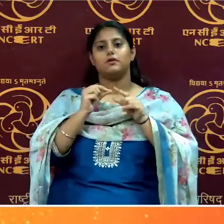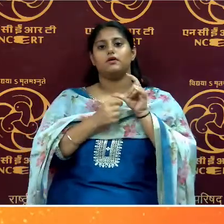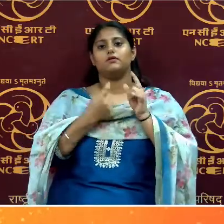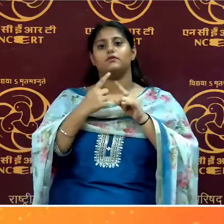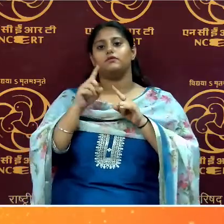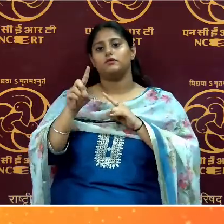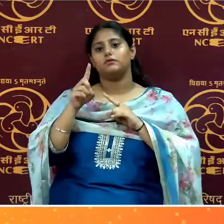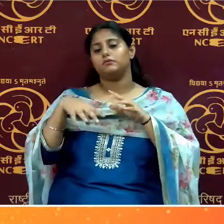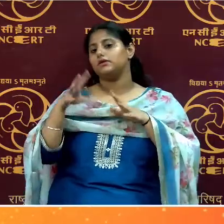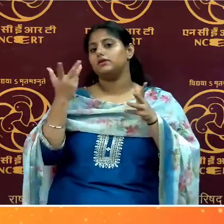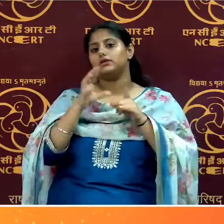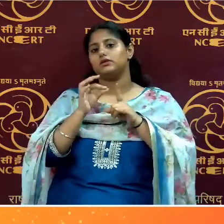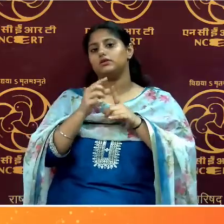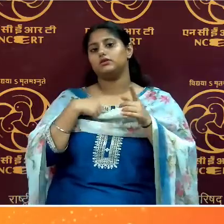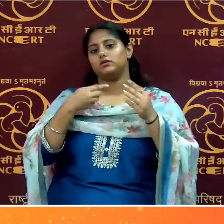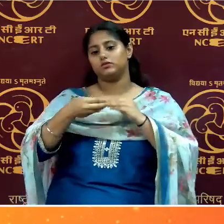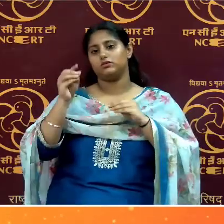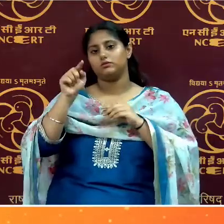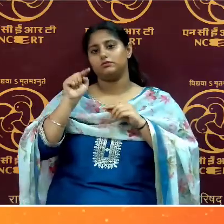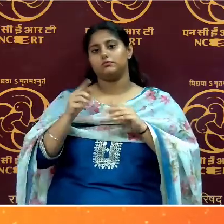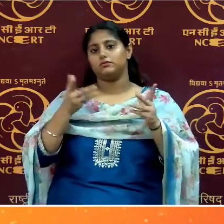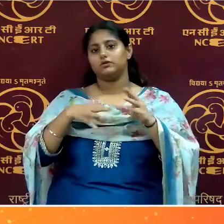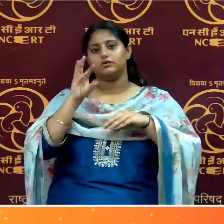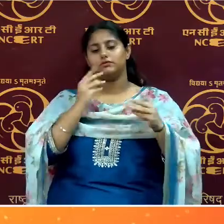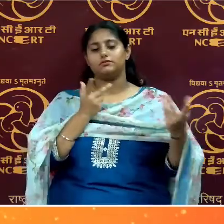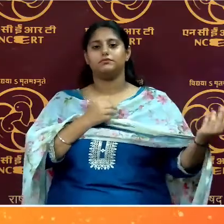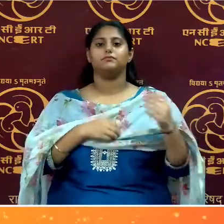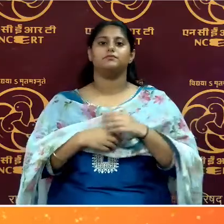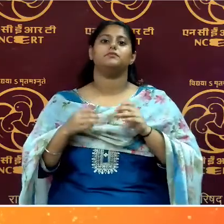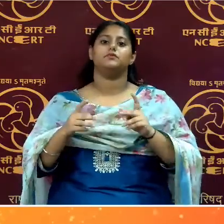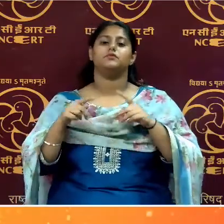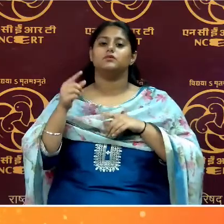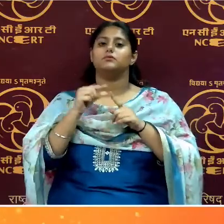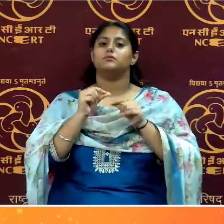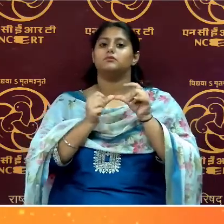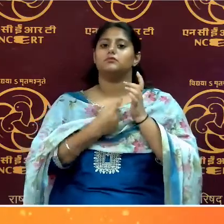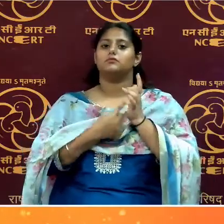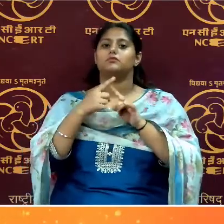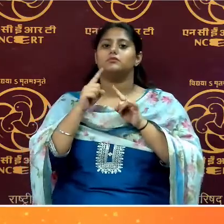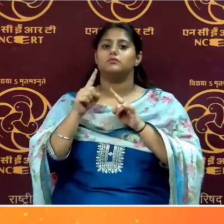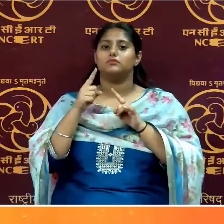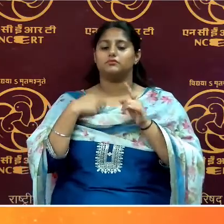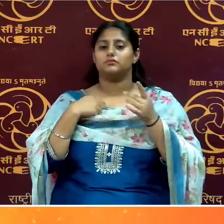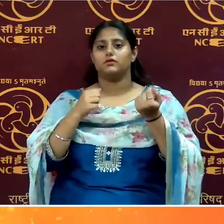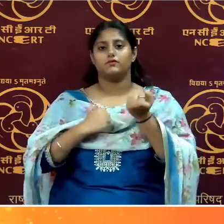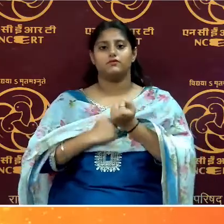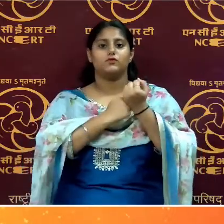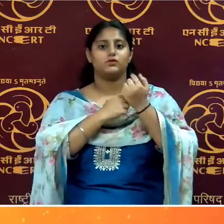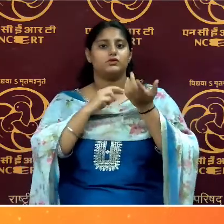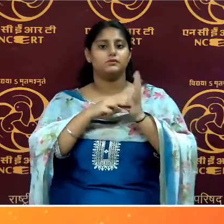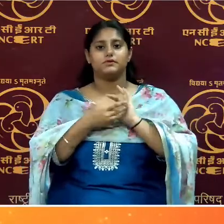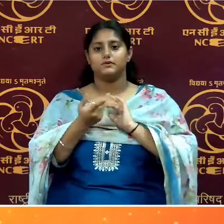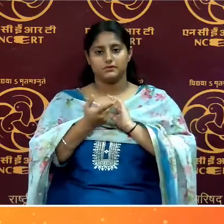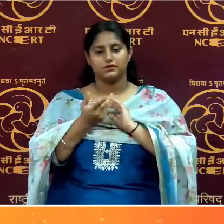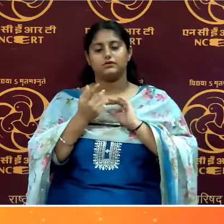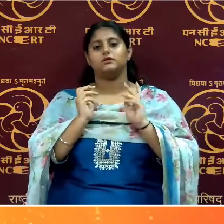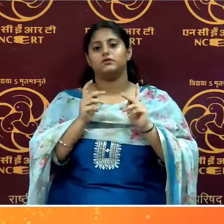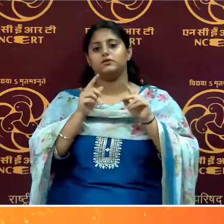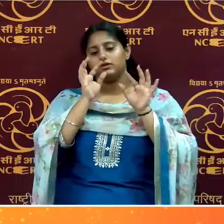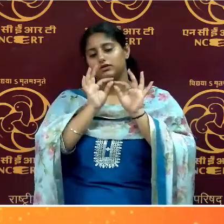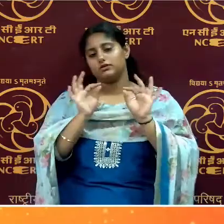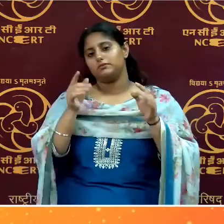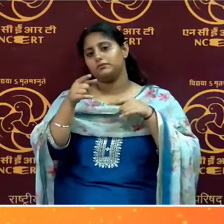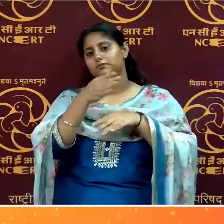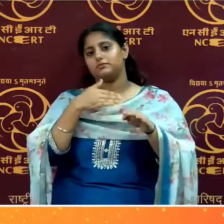Part 2 today? Alright, so Part 1 we majorly focused on what is force. So that was a simple definition that we all